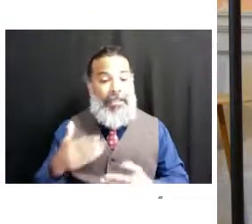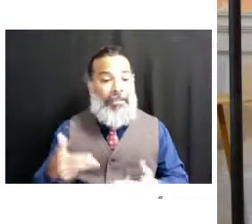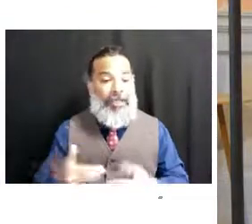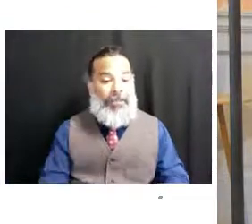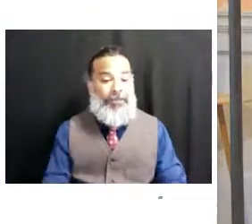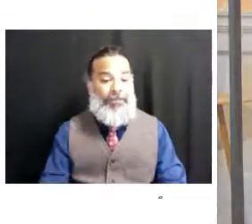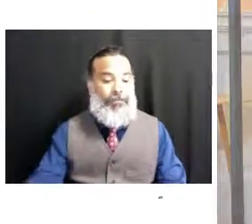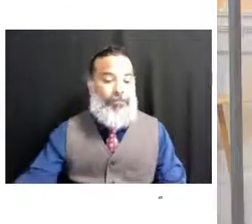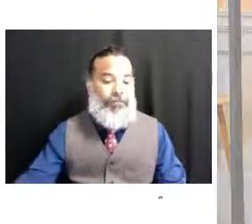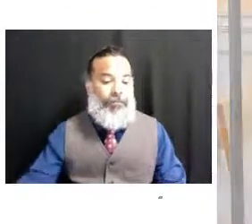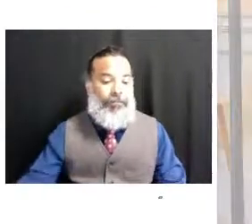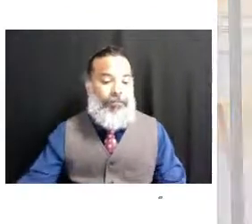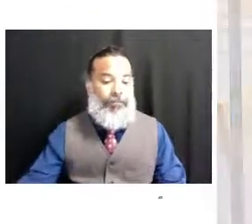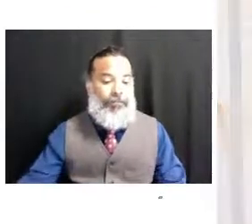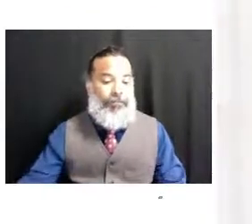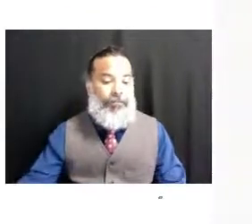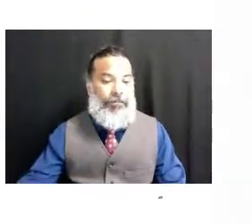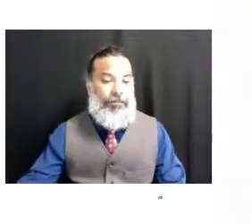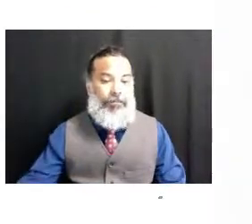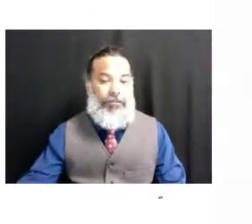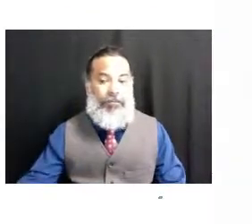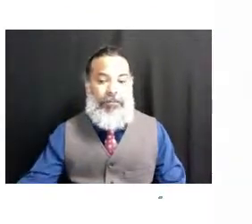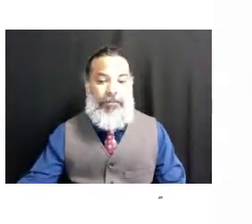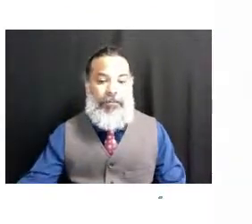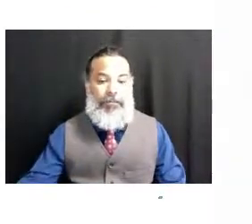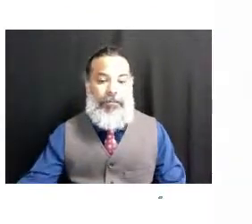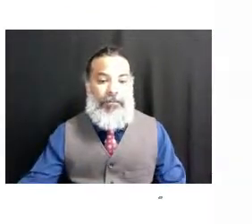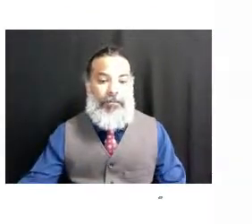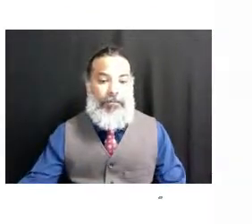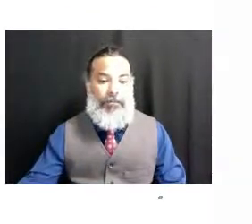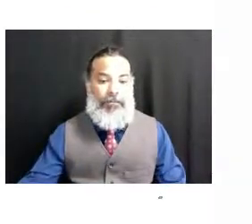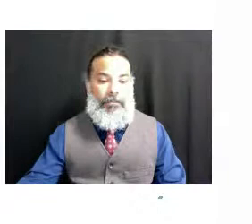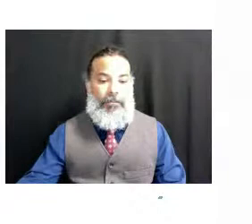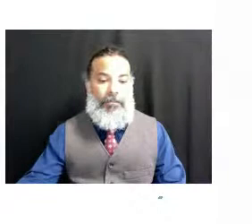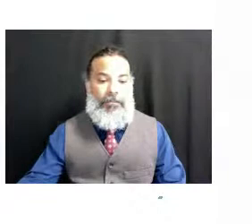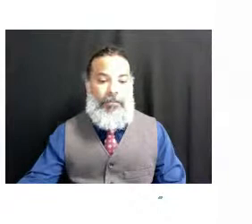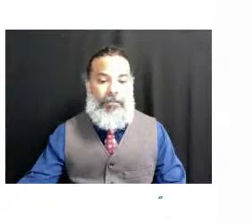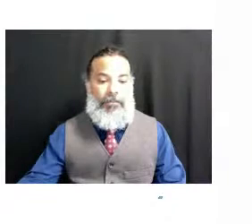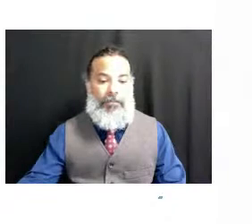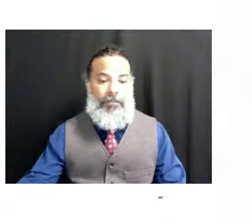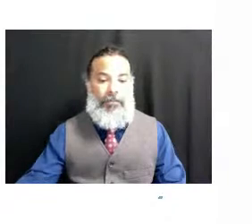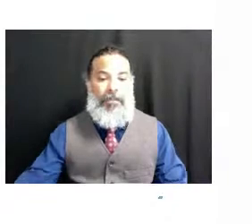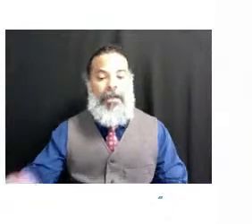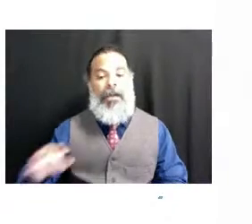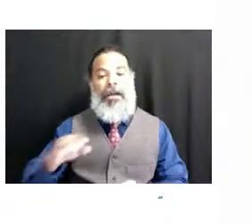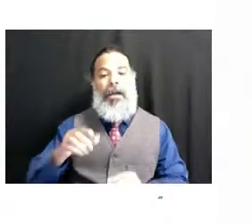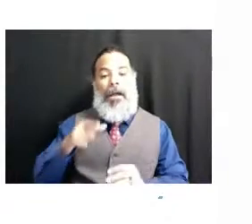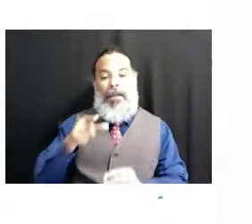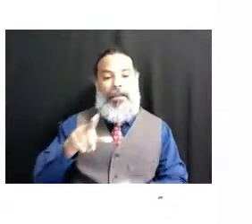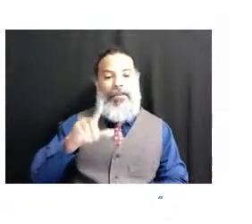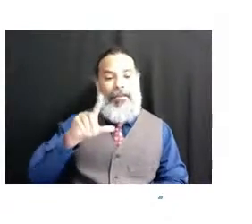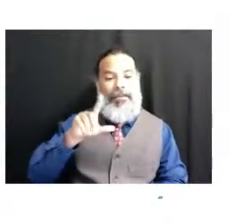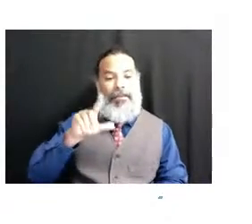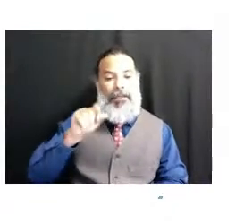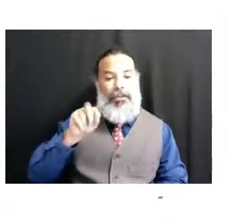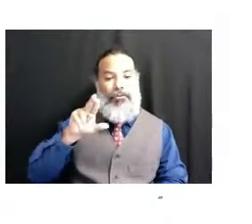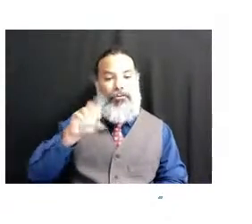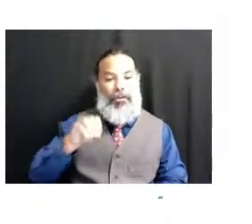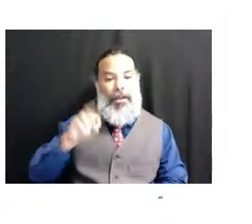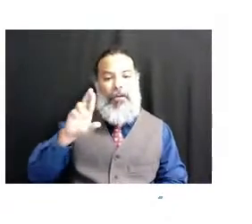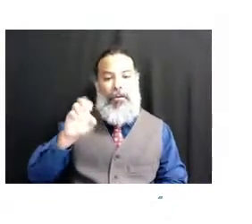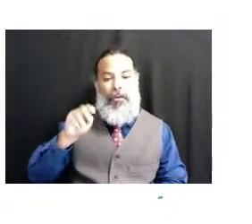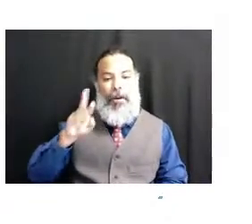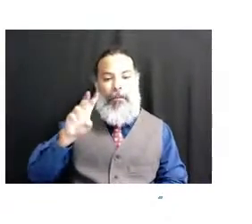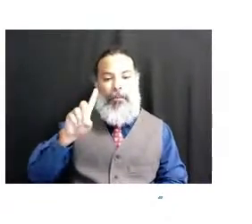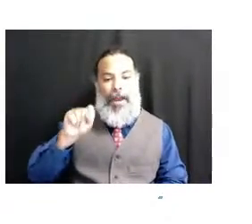slide. This is Latrobe in this period. This is by Rembrandt Peale, the son